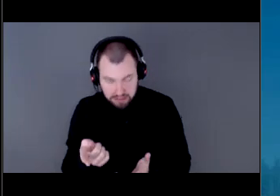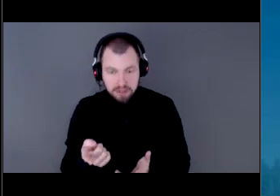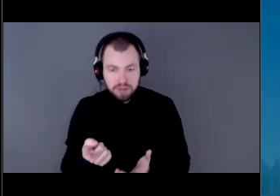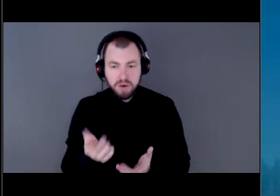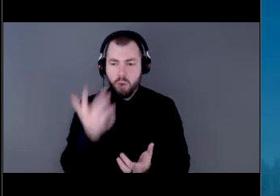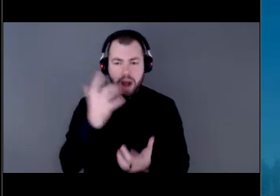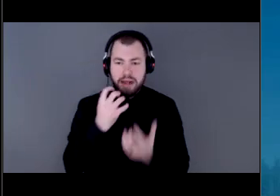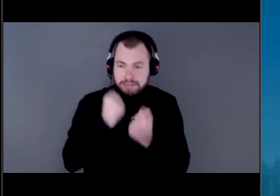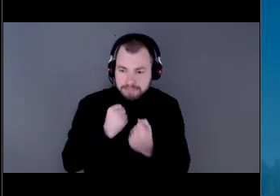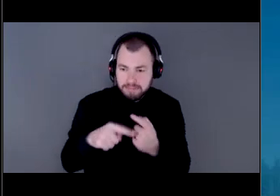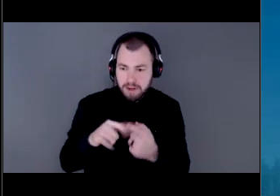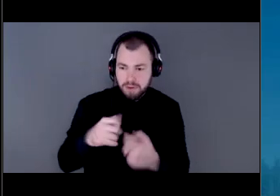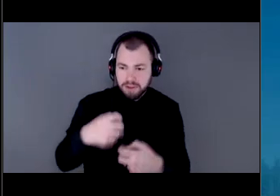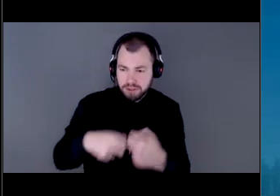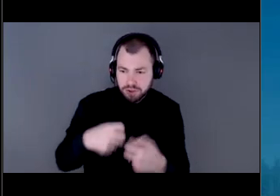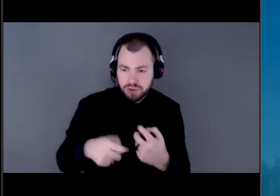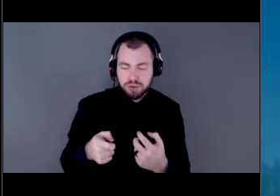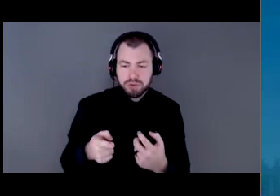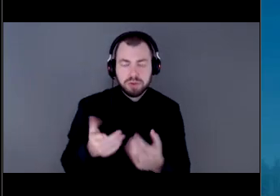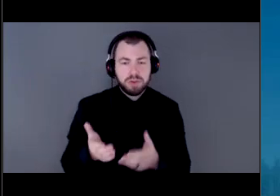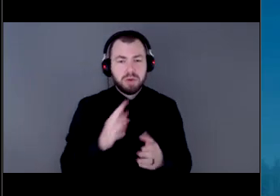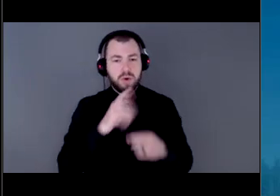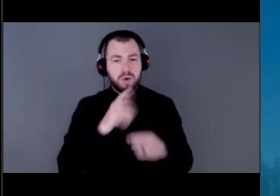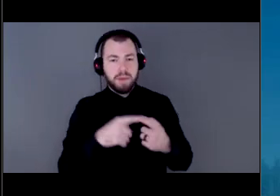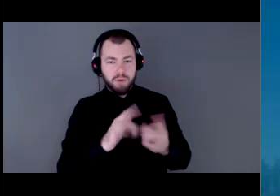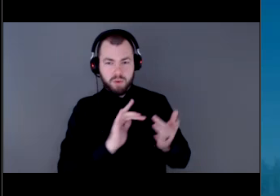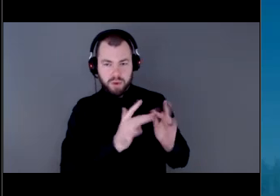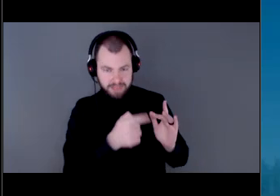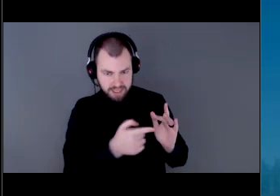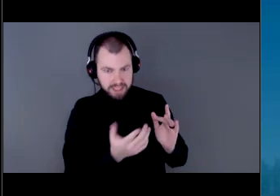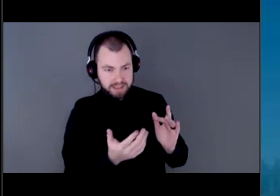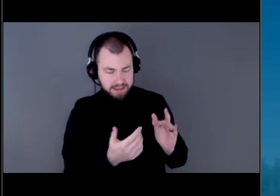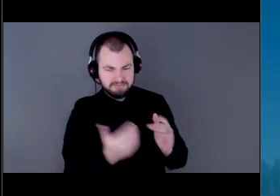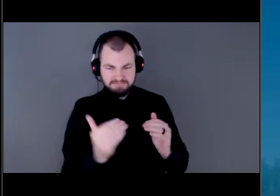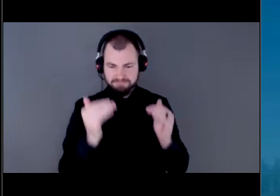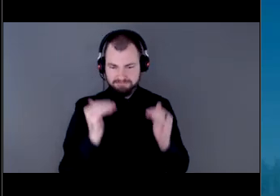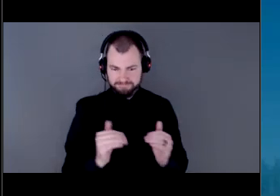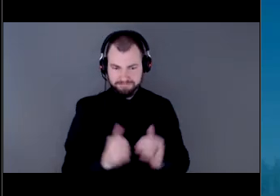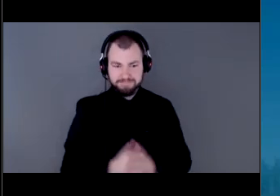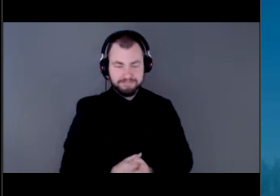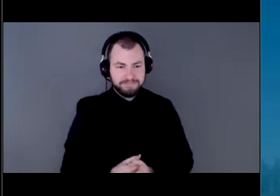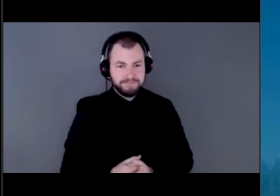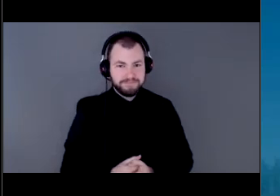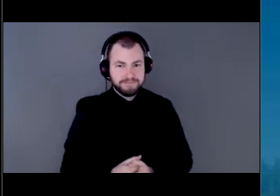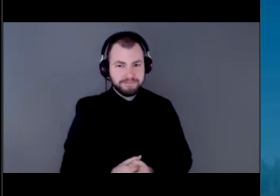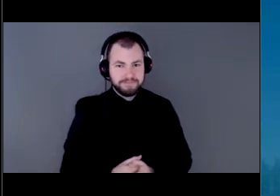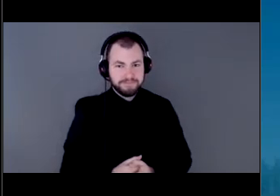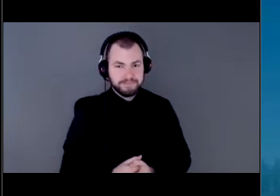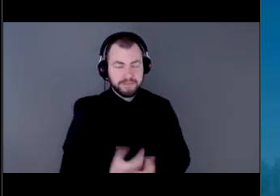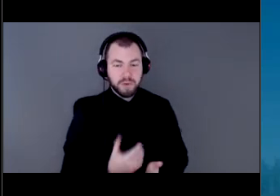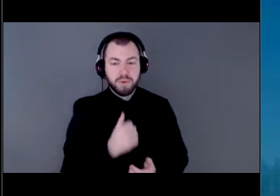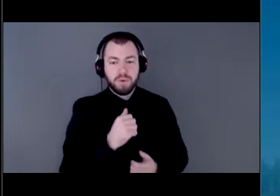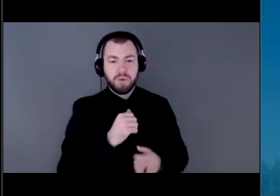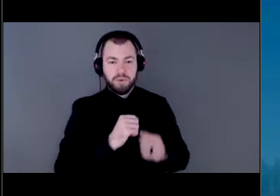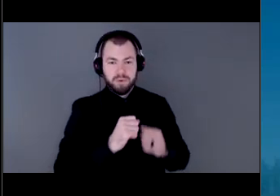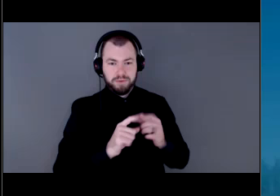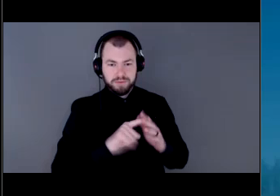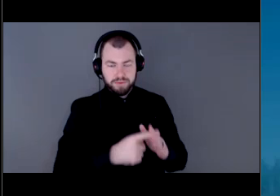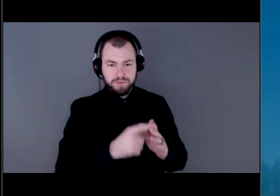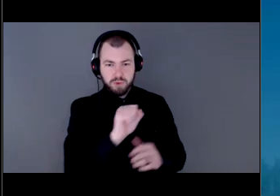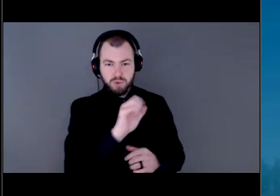issue. I talked about the website. Next slide, please. We launched a social media campaigns. We're